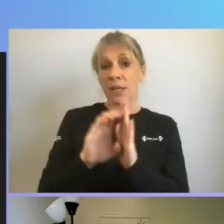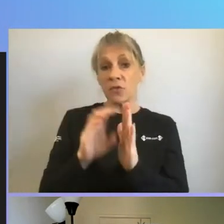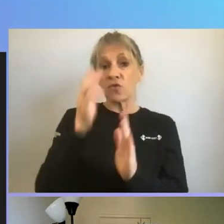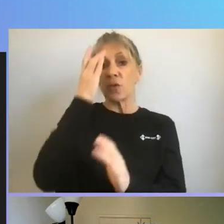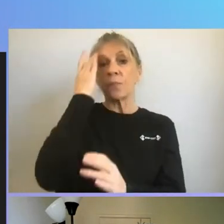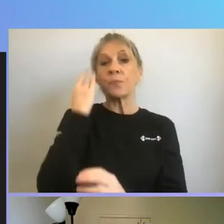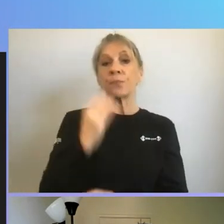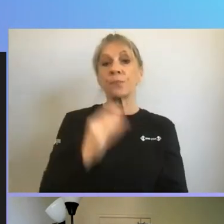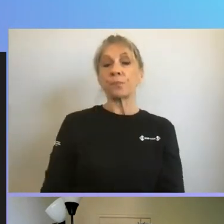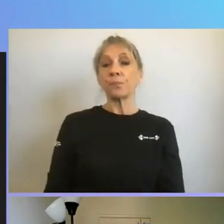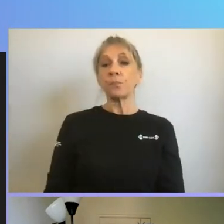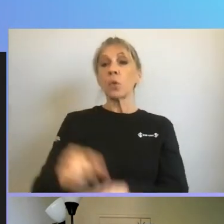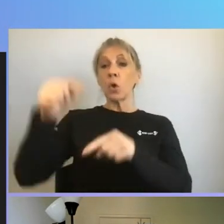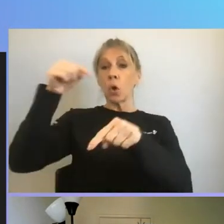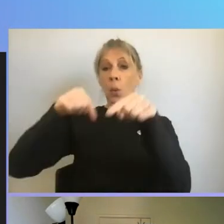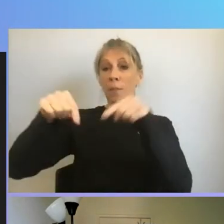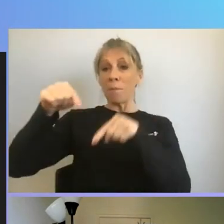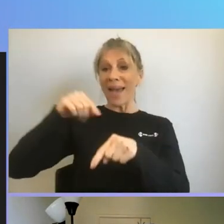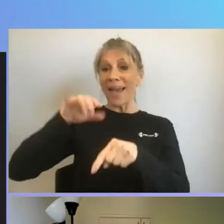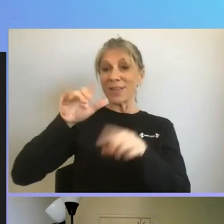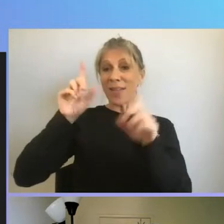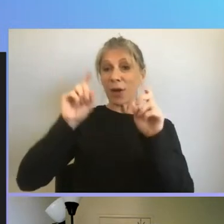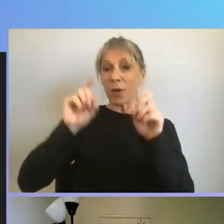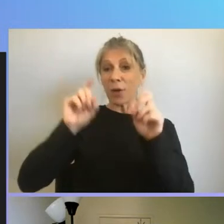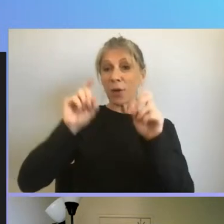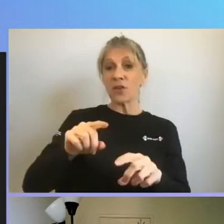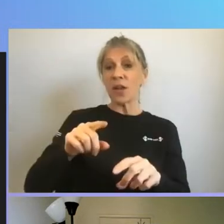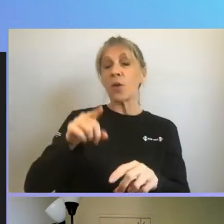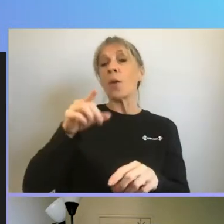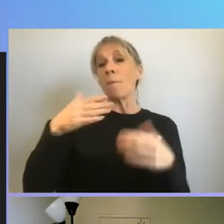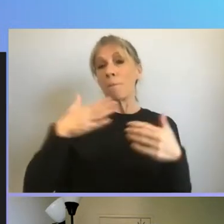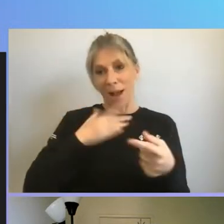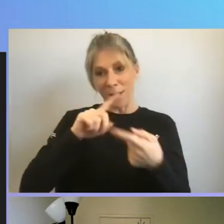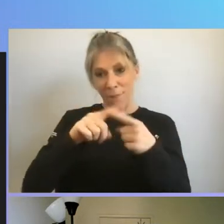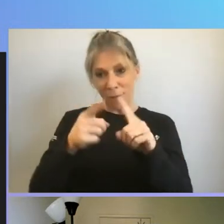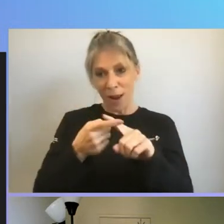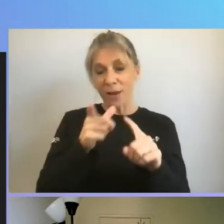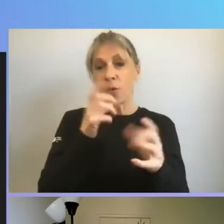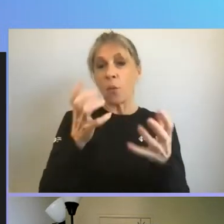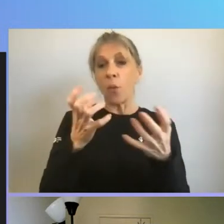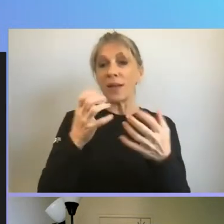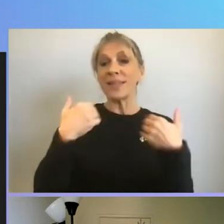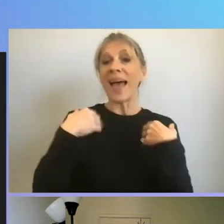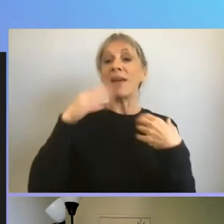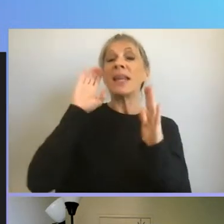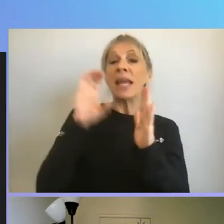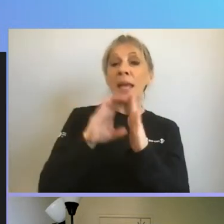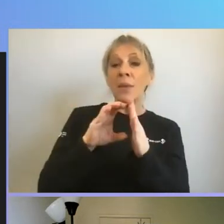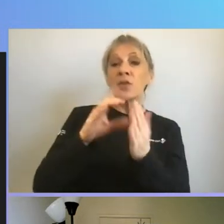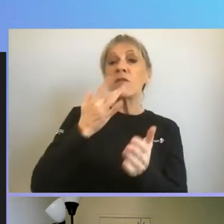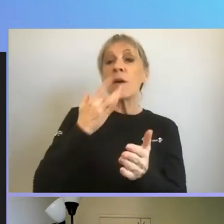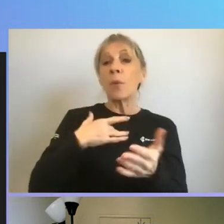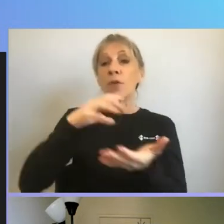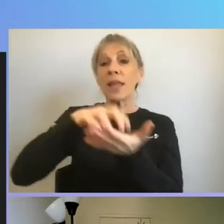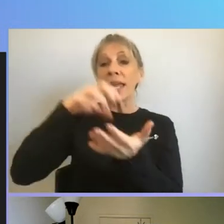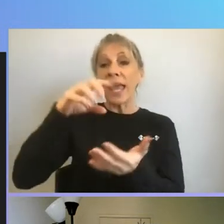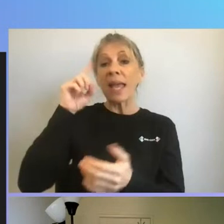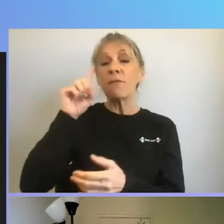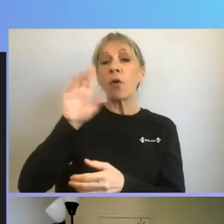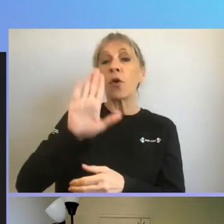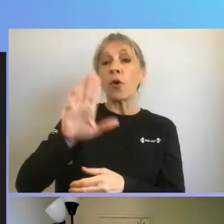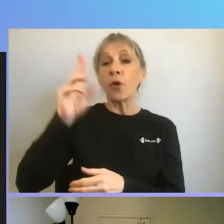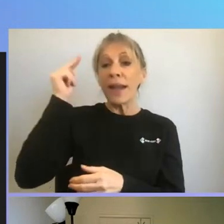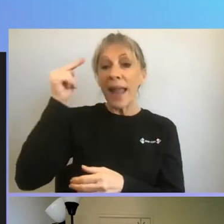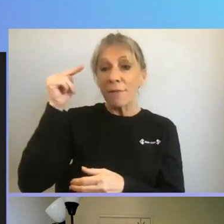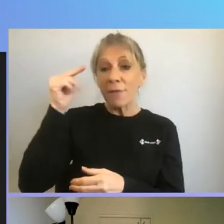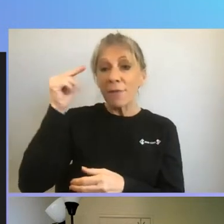And so going back to that question, right, we have Susheta who's trying to create an image of a birthday cake for her nephew's